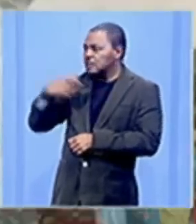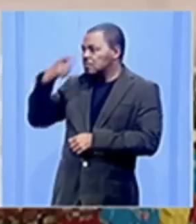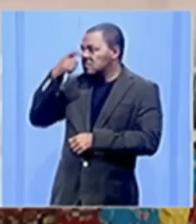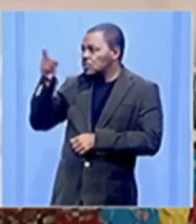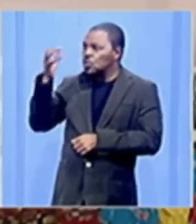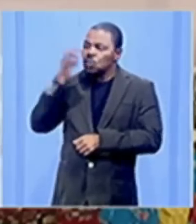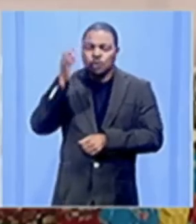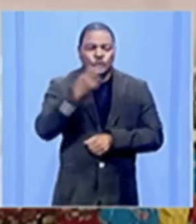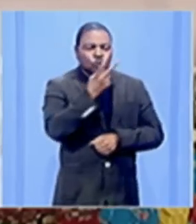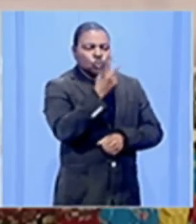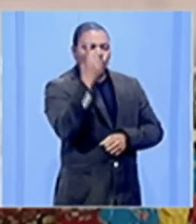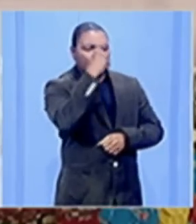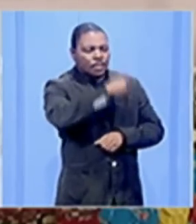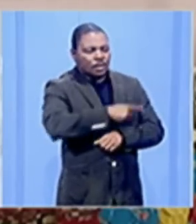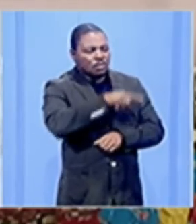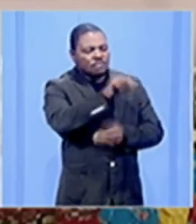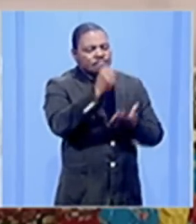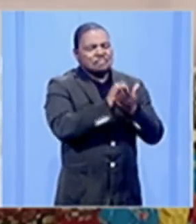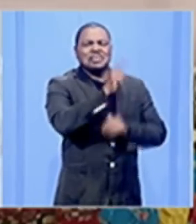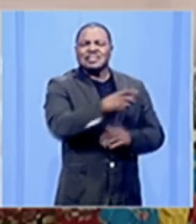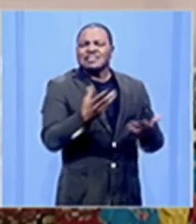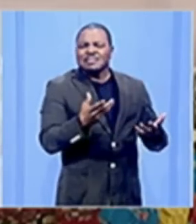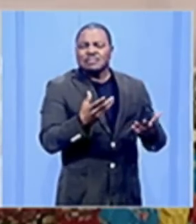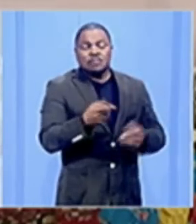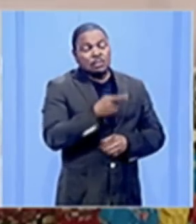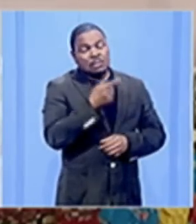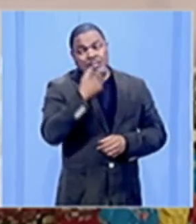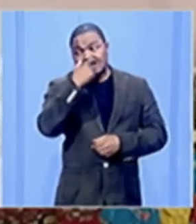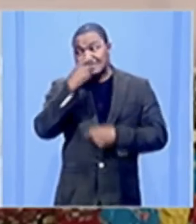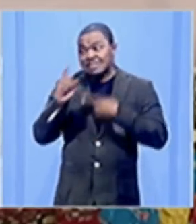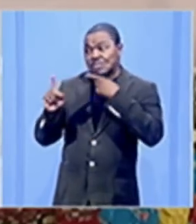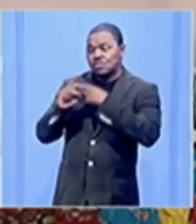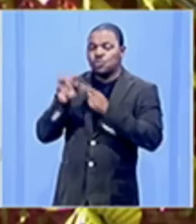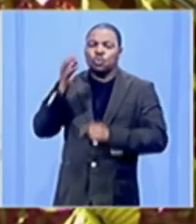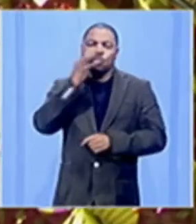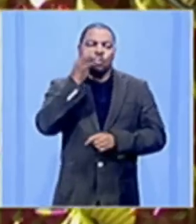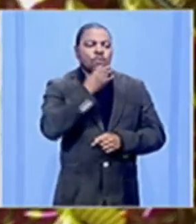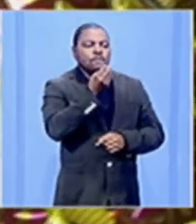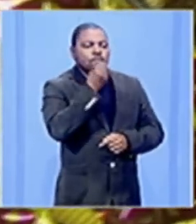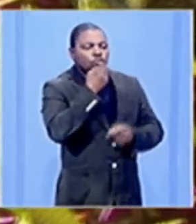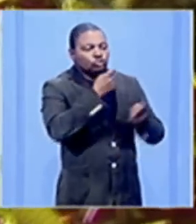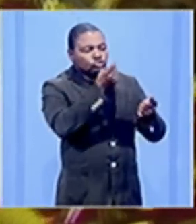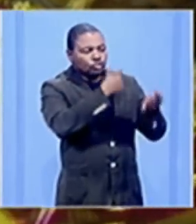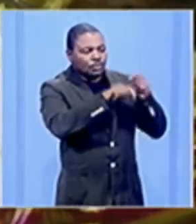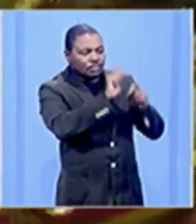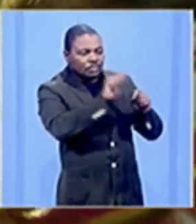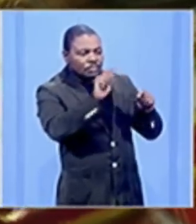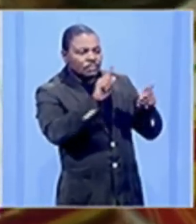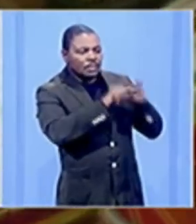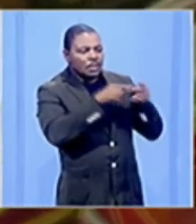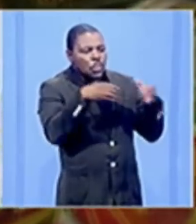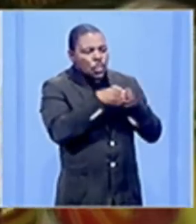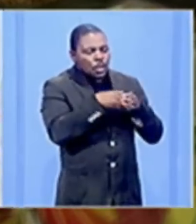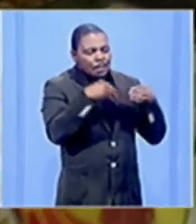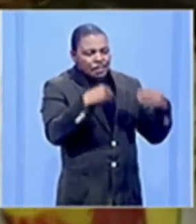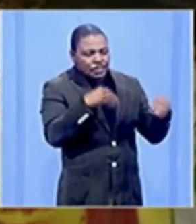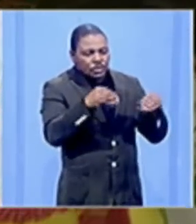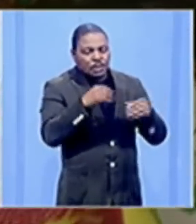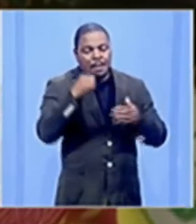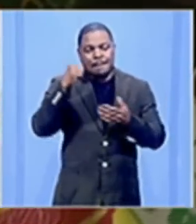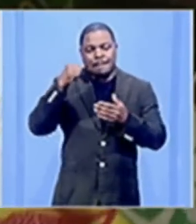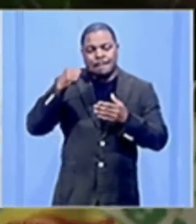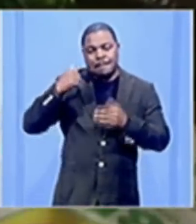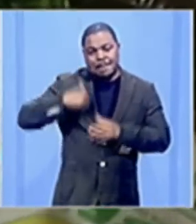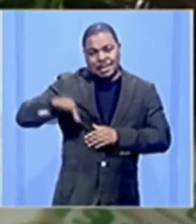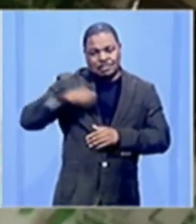a 21. Ramaphosa o re di-spaza le mafelo a go rekiša dijo a swanetše go ingwadiša le mebasepala ya selegae.